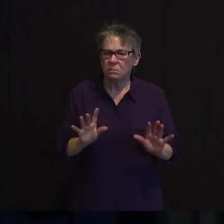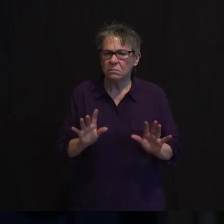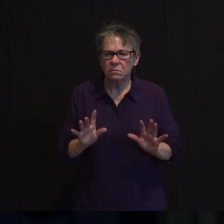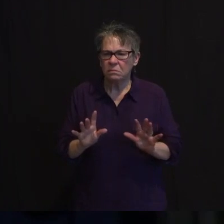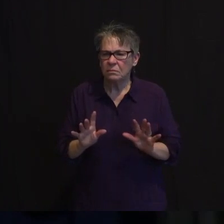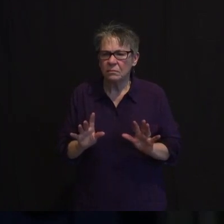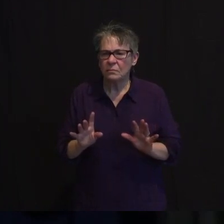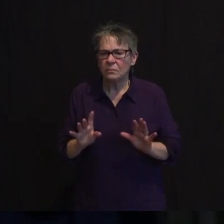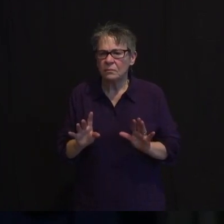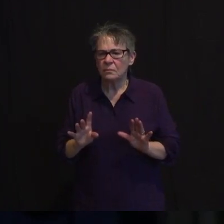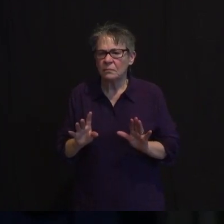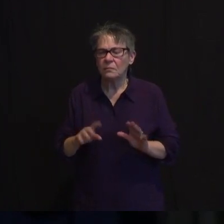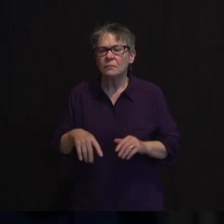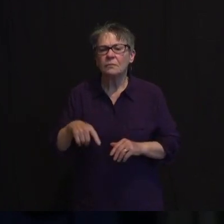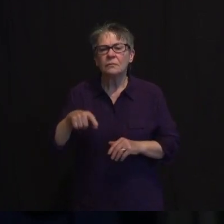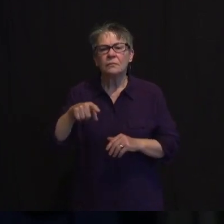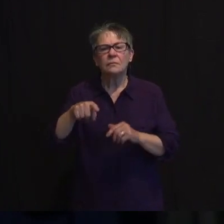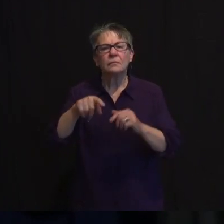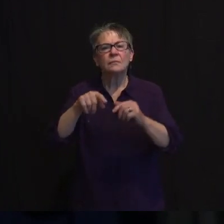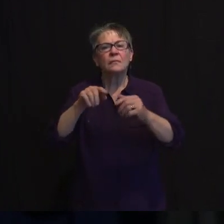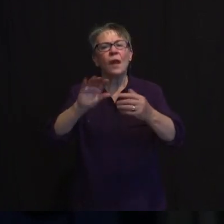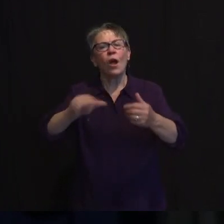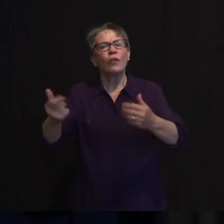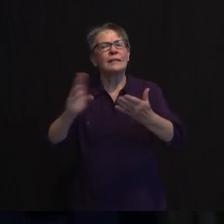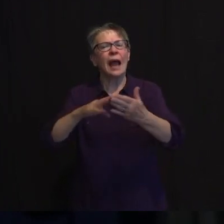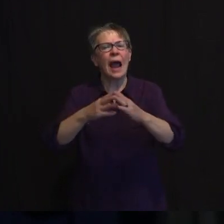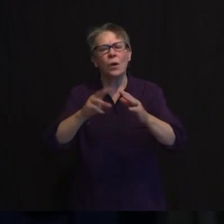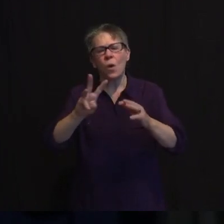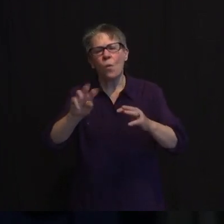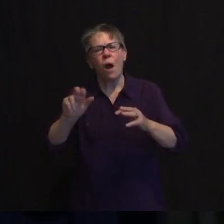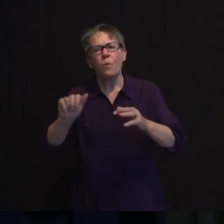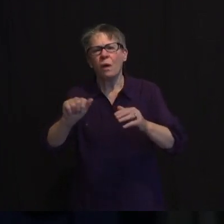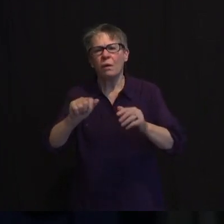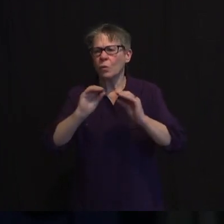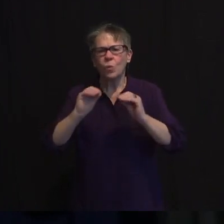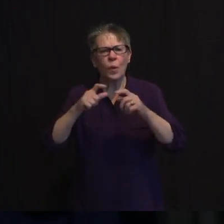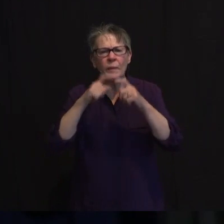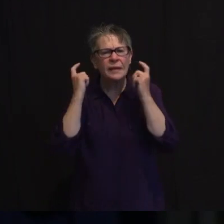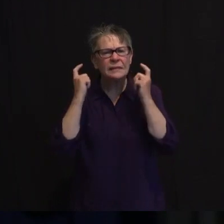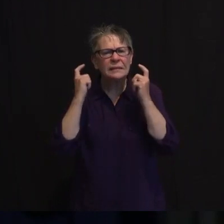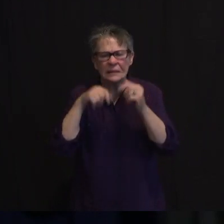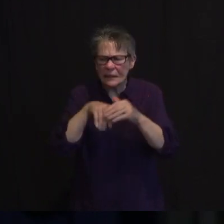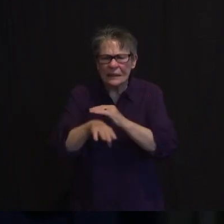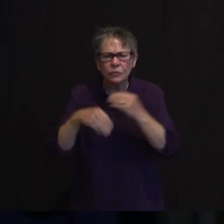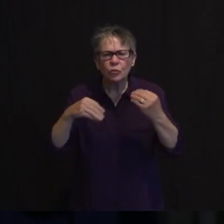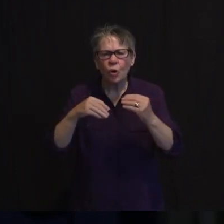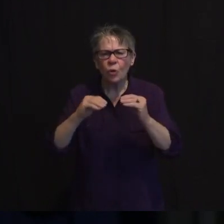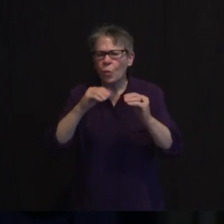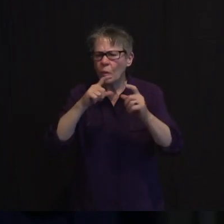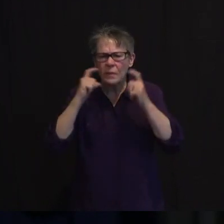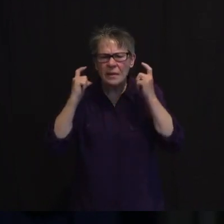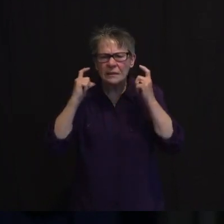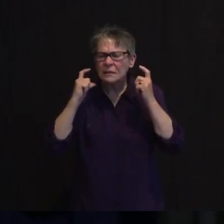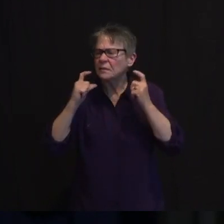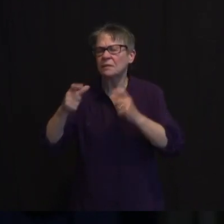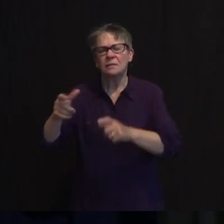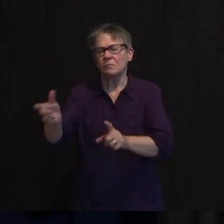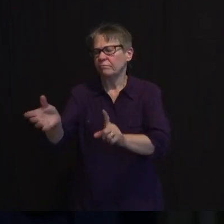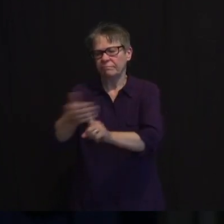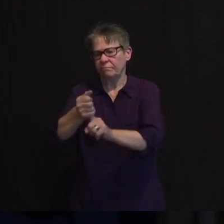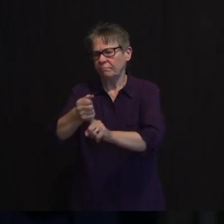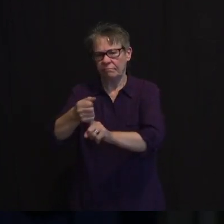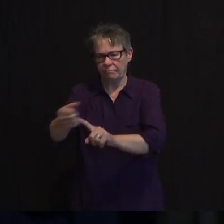different Wawa and got into an altercation with a patron, subsequently was arrested again and lodged in the Ocean County Jail. In